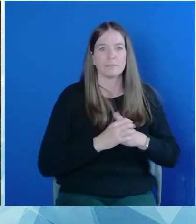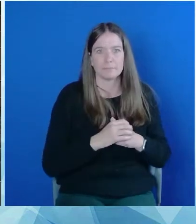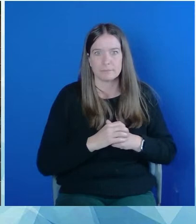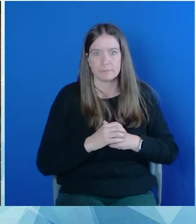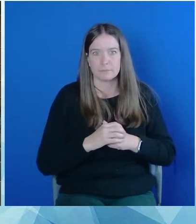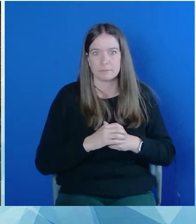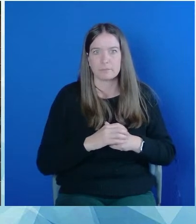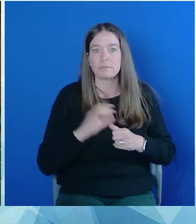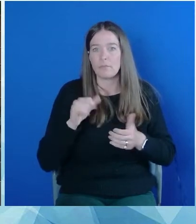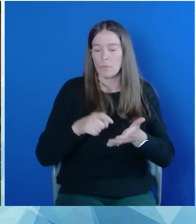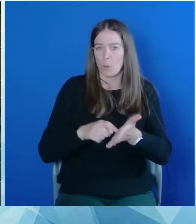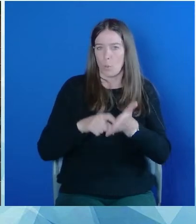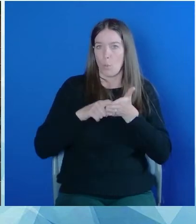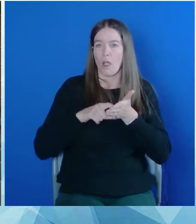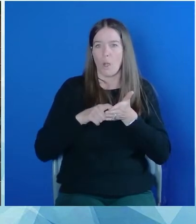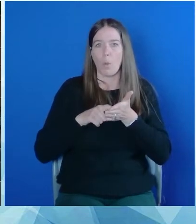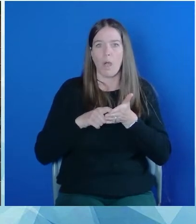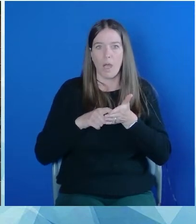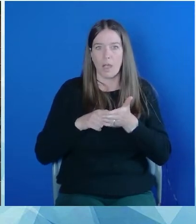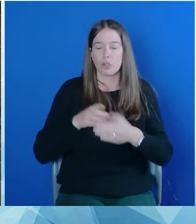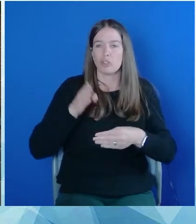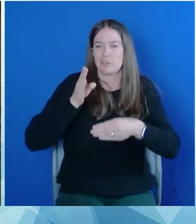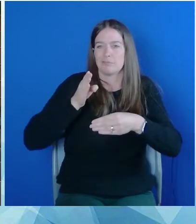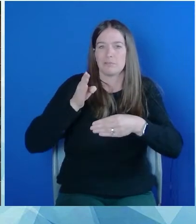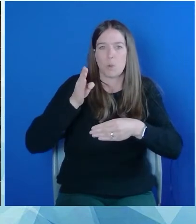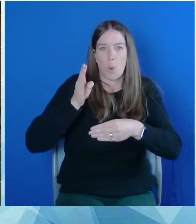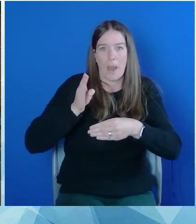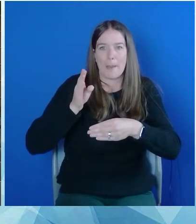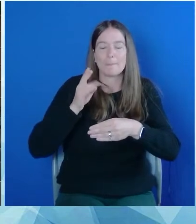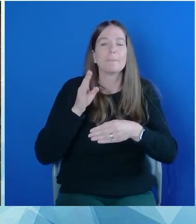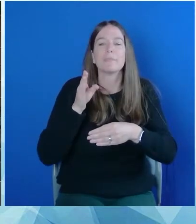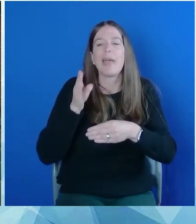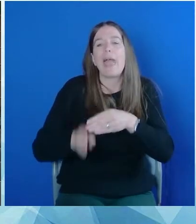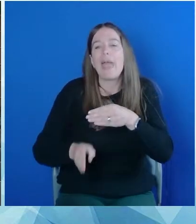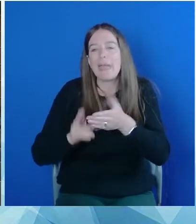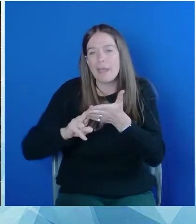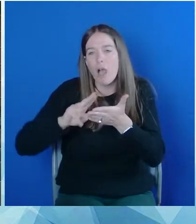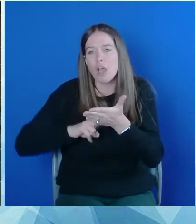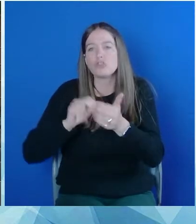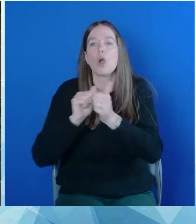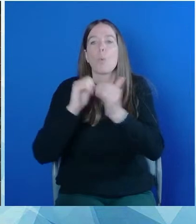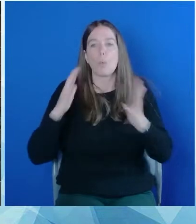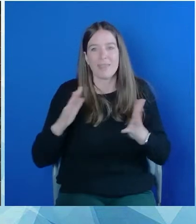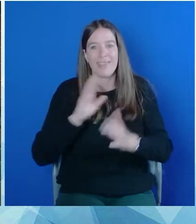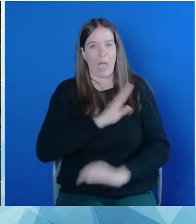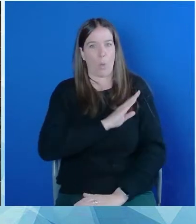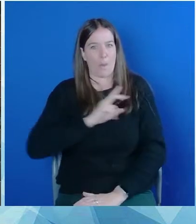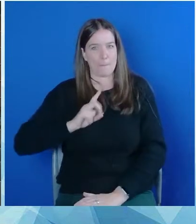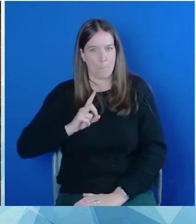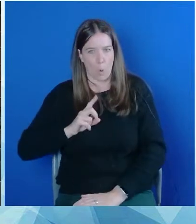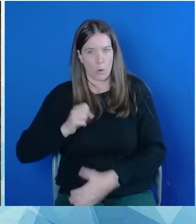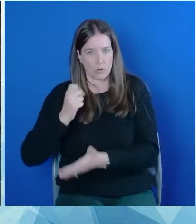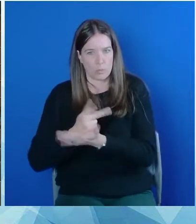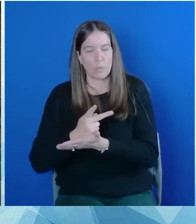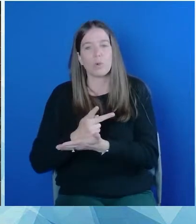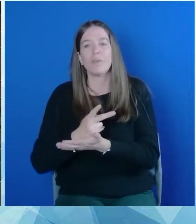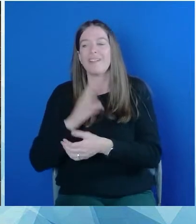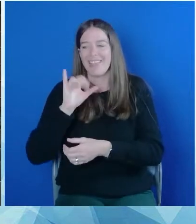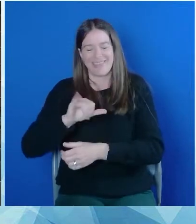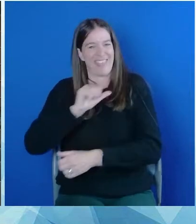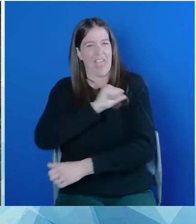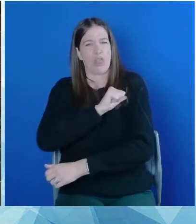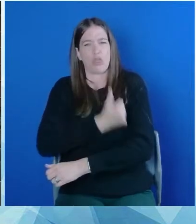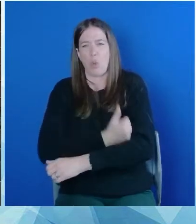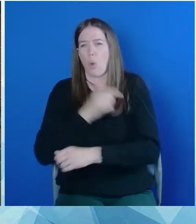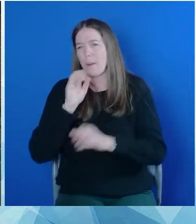That required the ability to end contracts without the board's approval. I'd like to give that authority back to the superintendent and